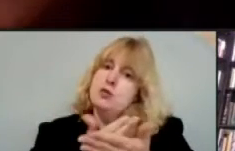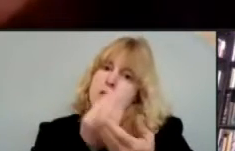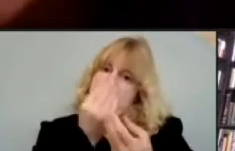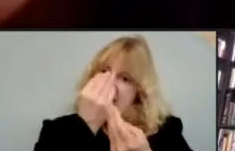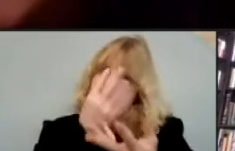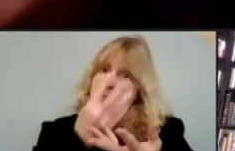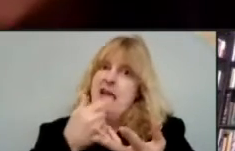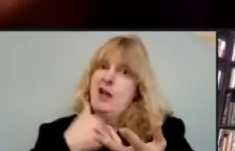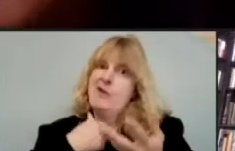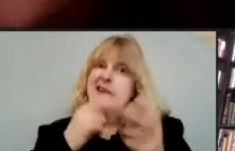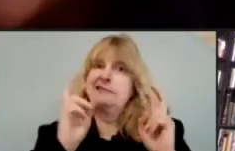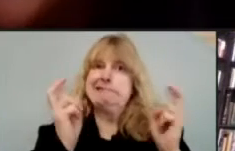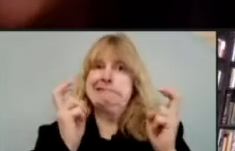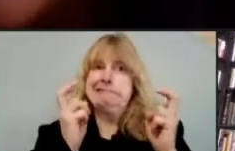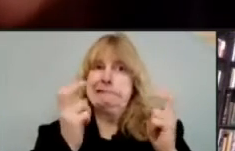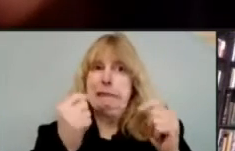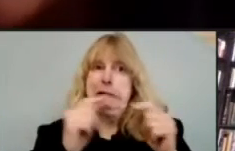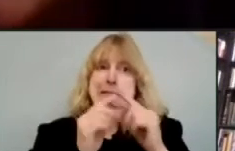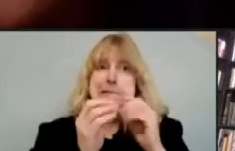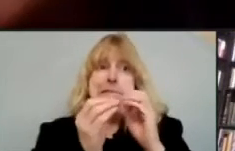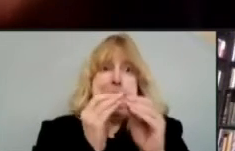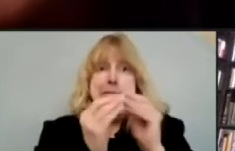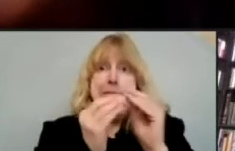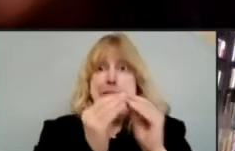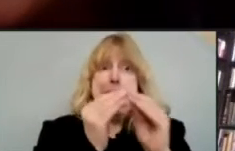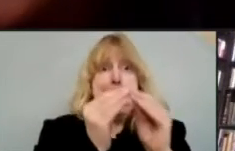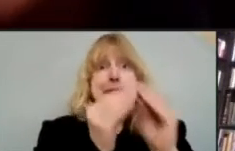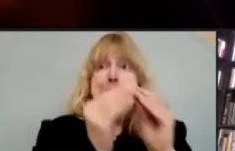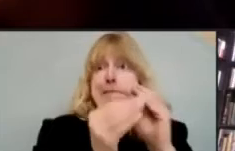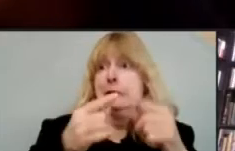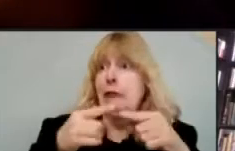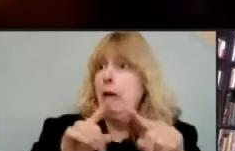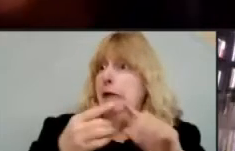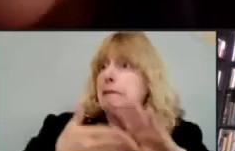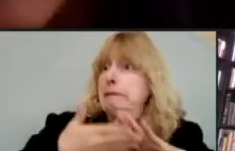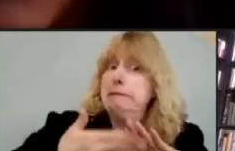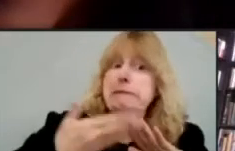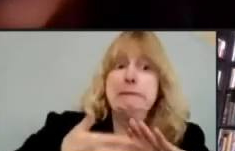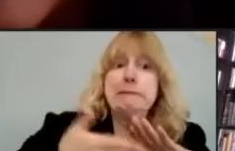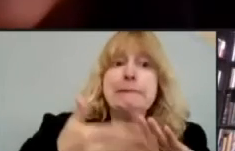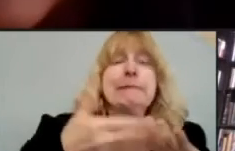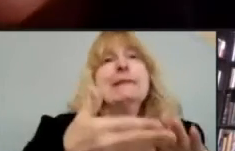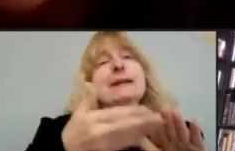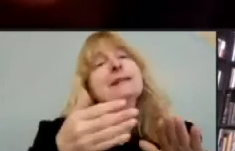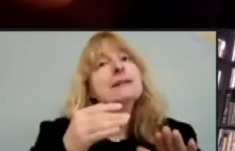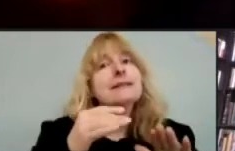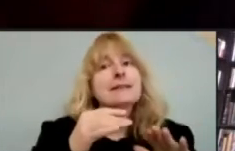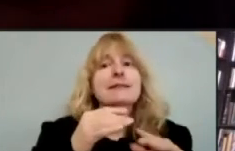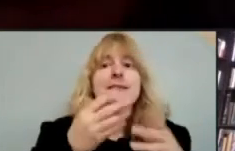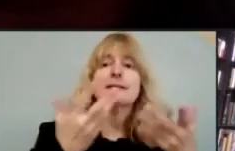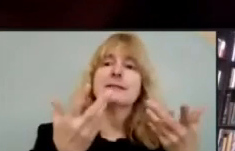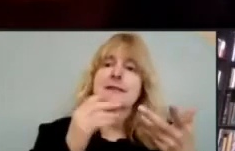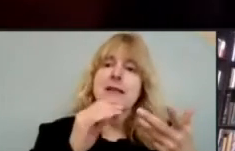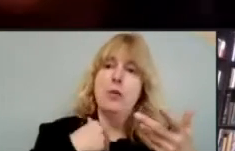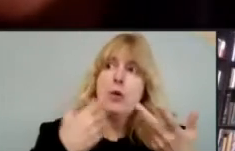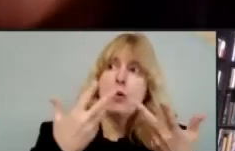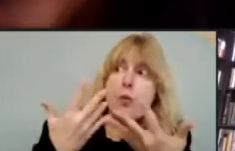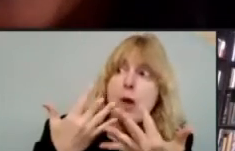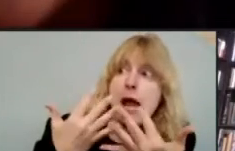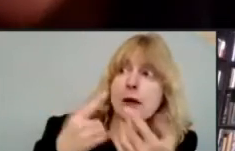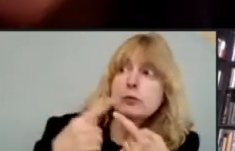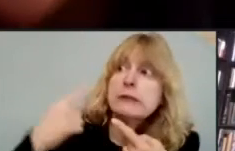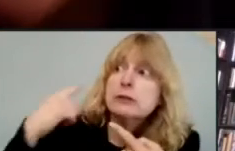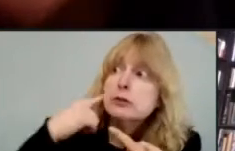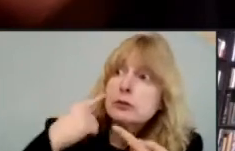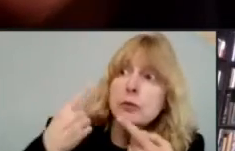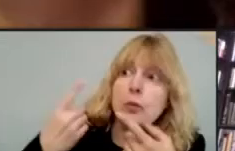driving the car, so to speak. Happy to hear that happy to hear that this is where we're going, and we're also awaiting the details as to the how this is going to